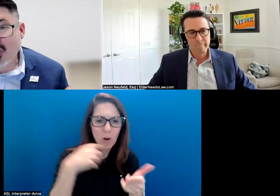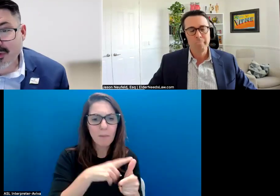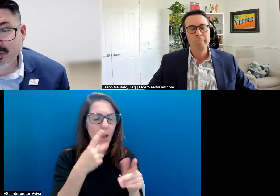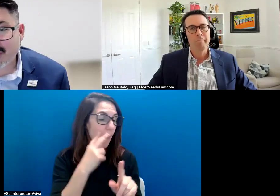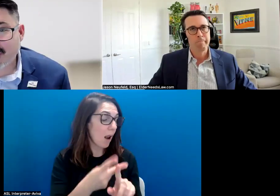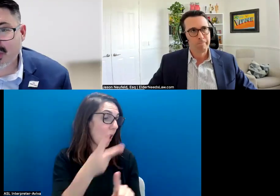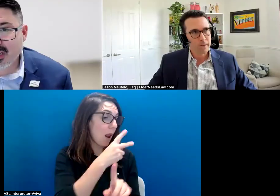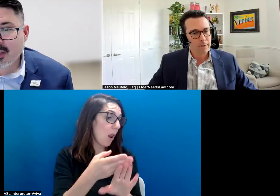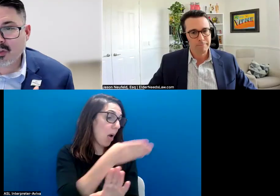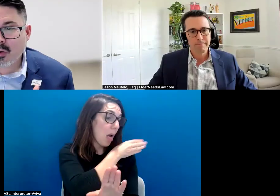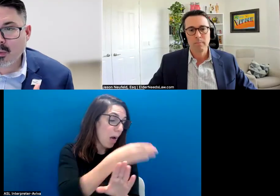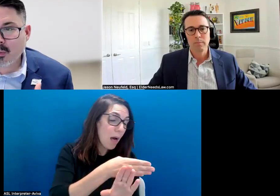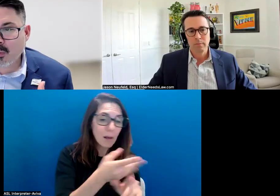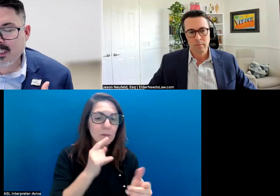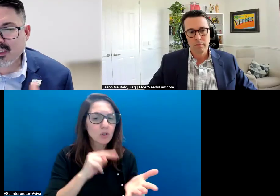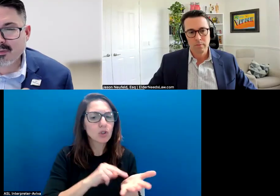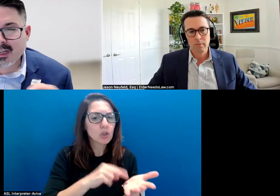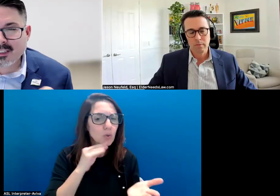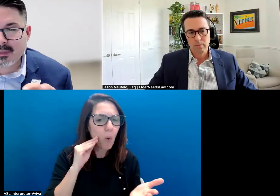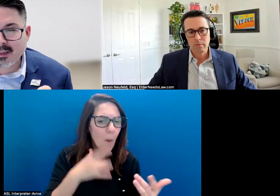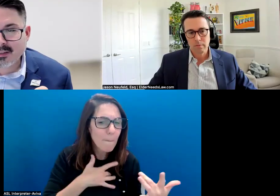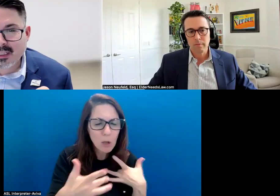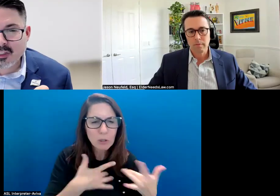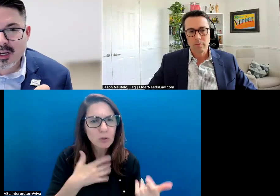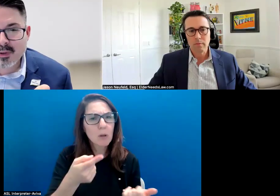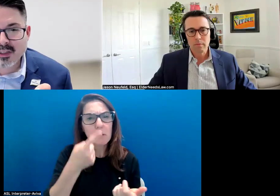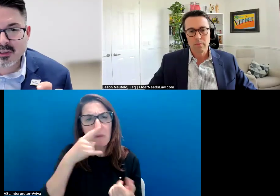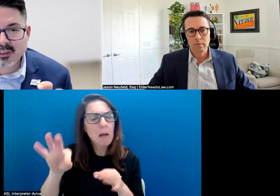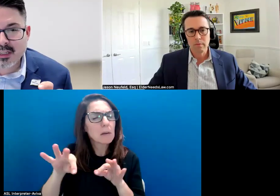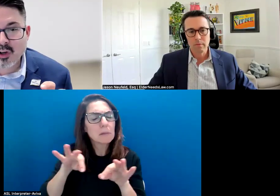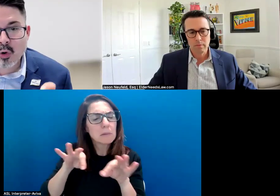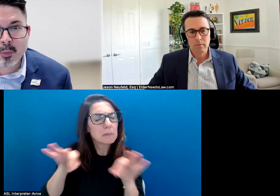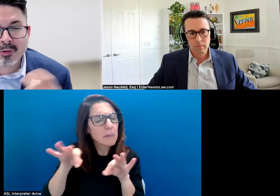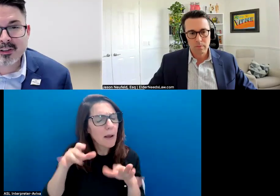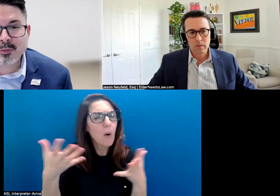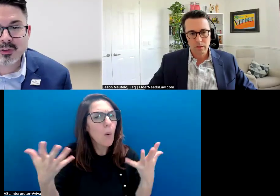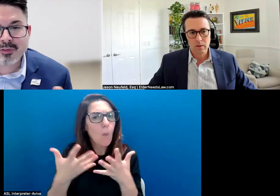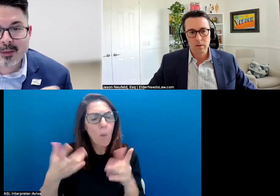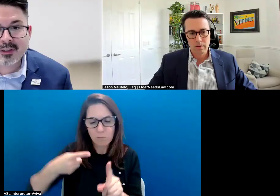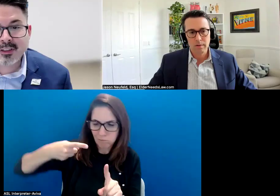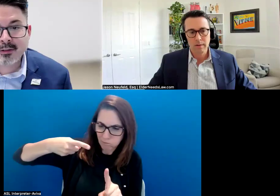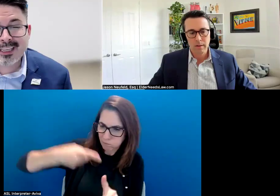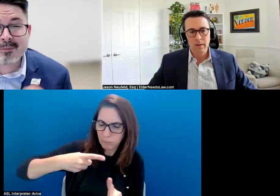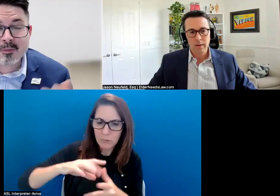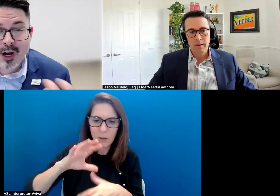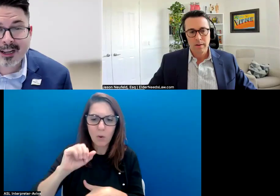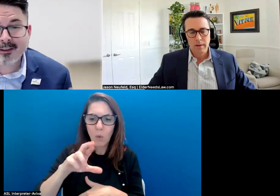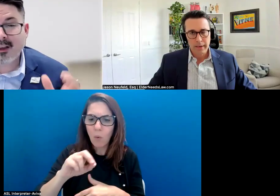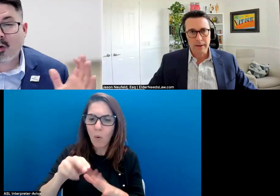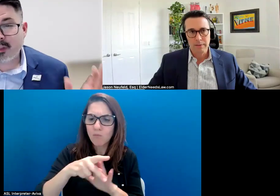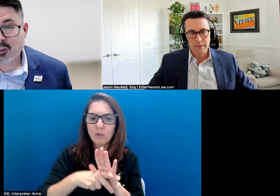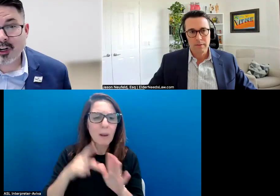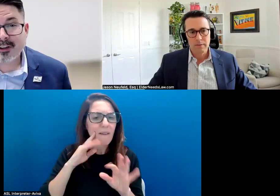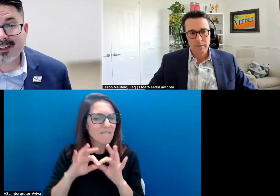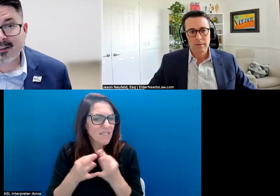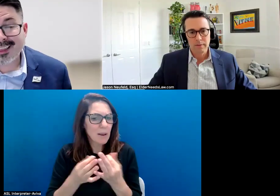nursing home concerns. So let's just divide some of this. And can you help us understand the core principles families can keep in mind